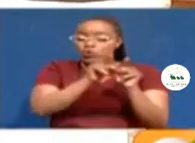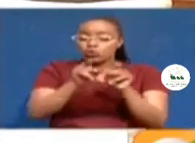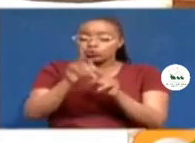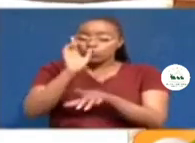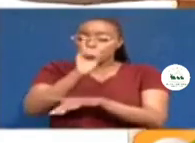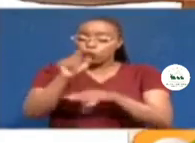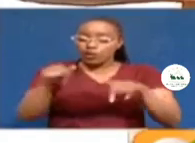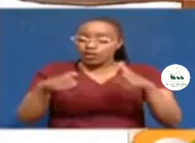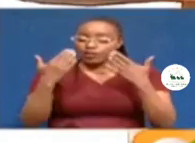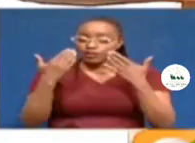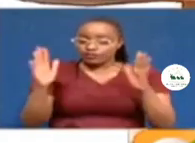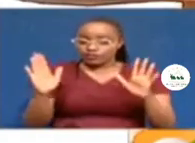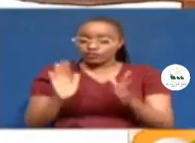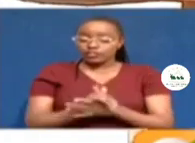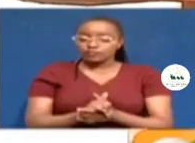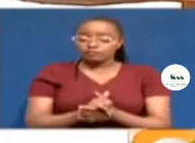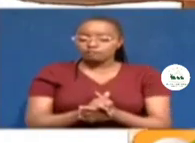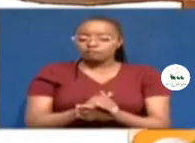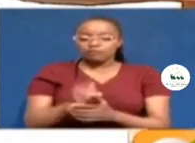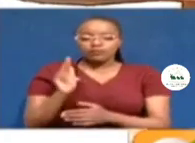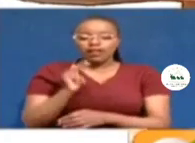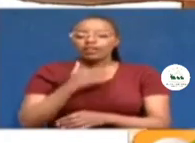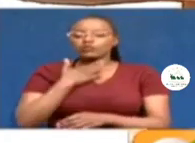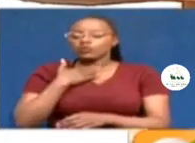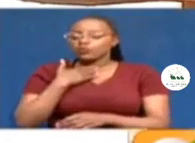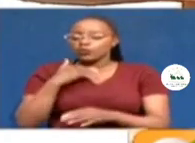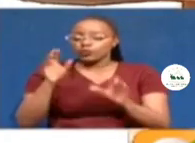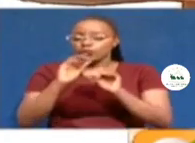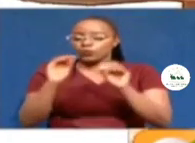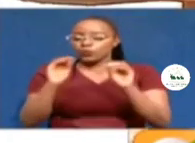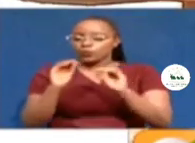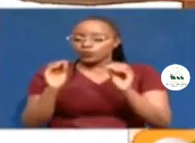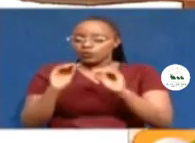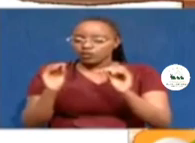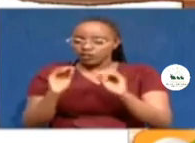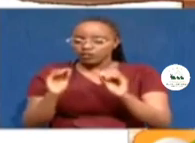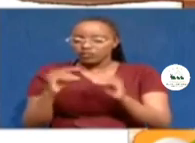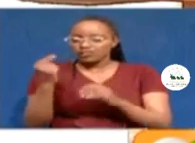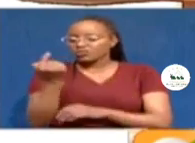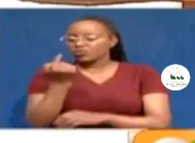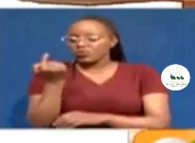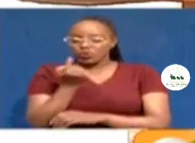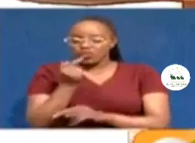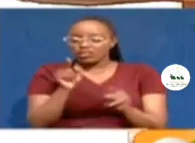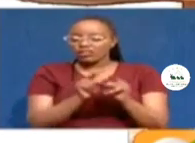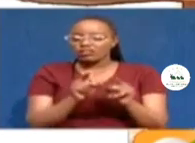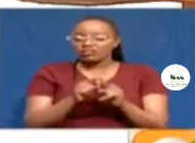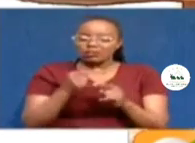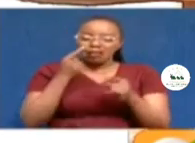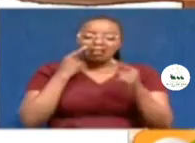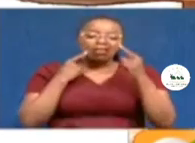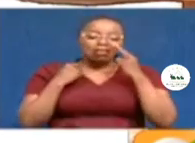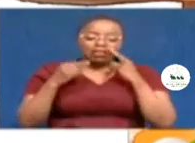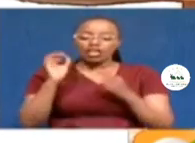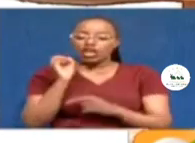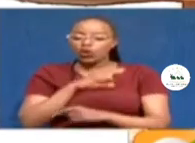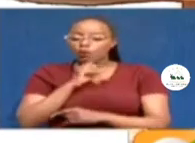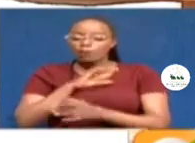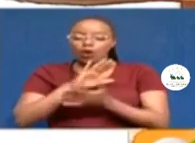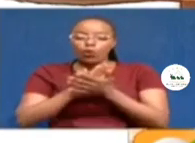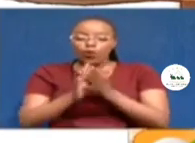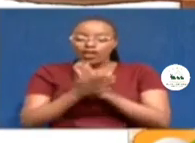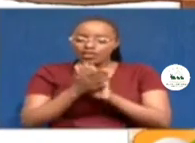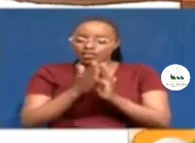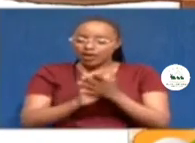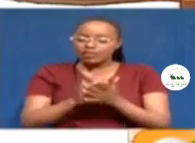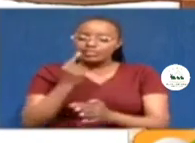warned ourselves that we don't want to be wallowing in the sea of lamentation without prescribing